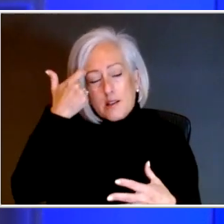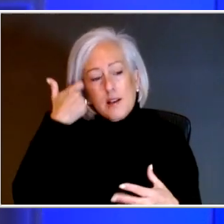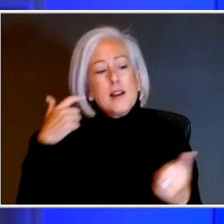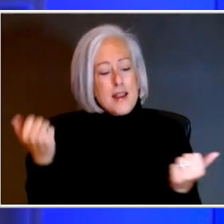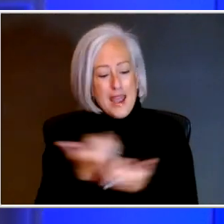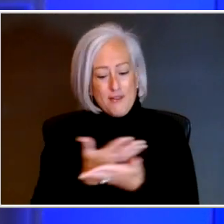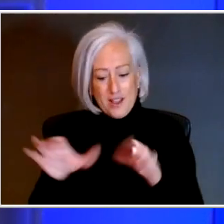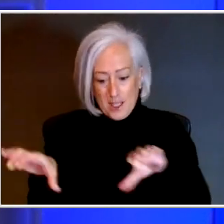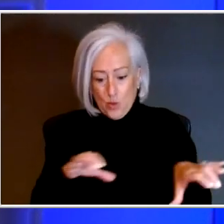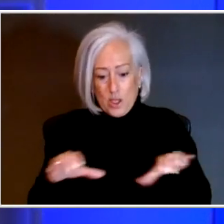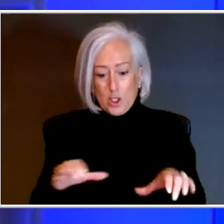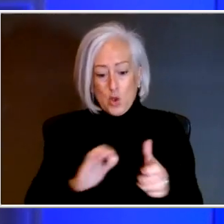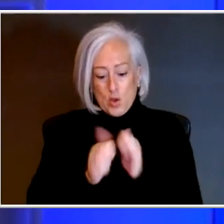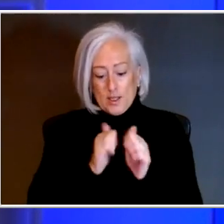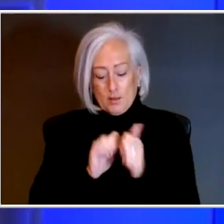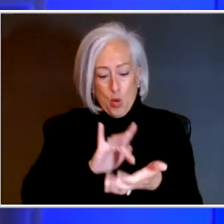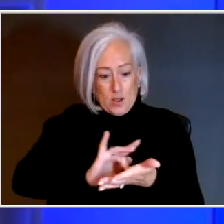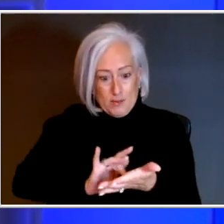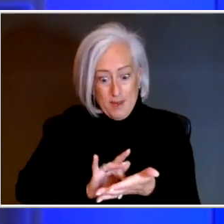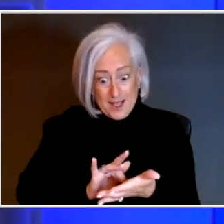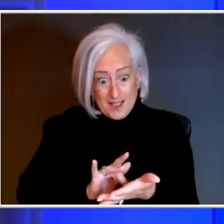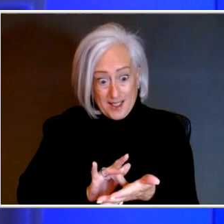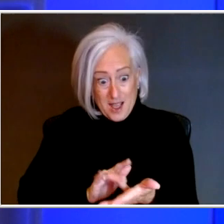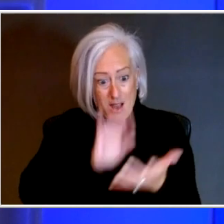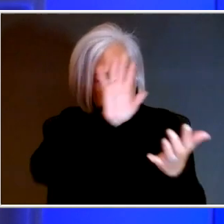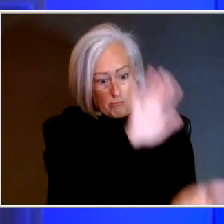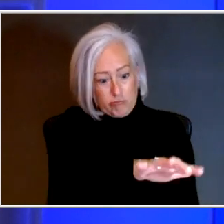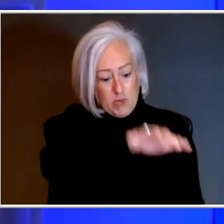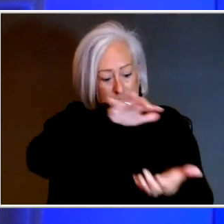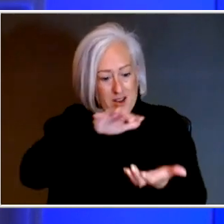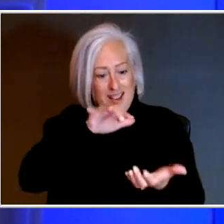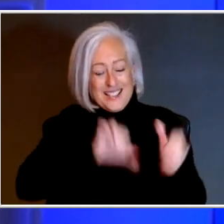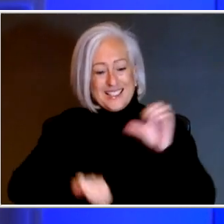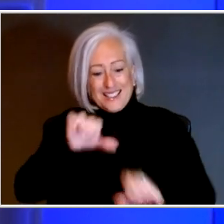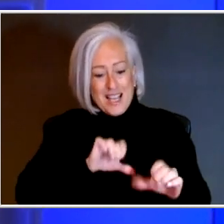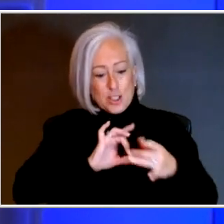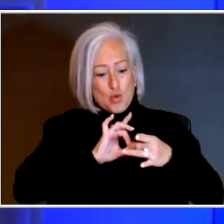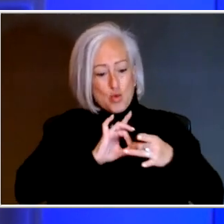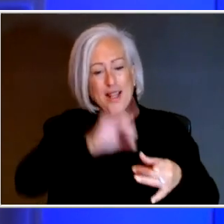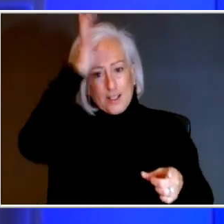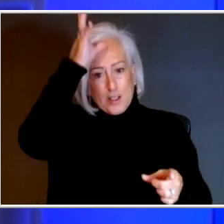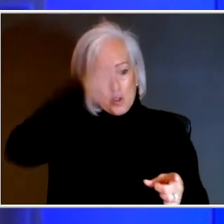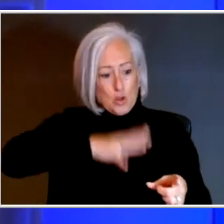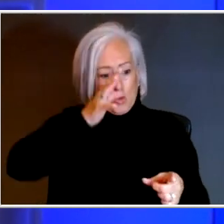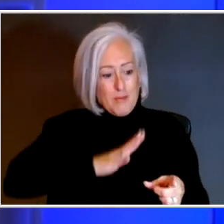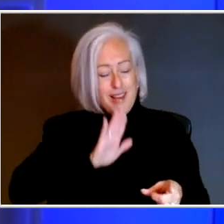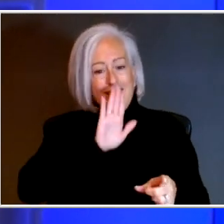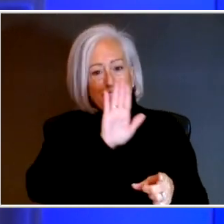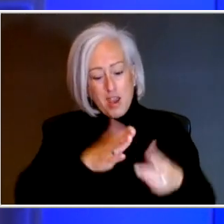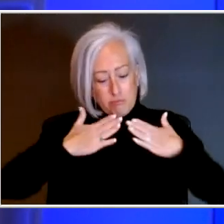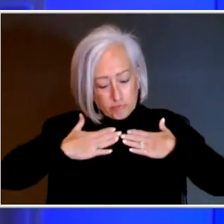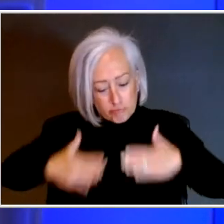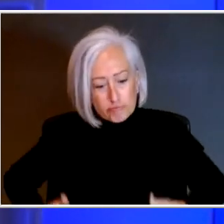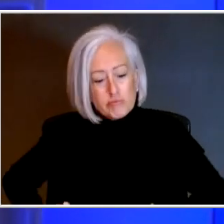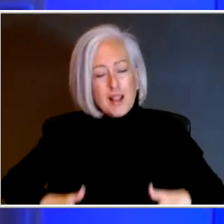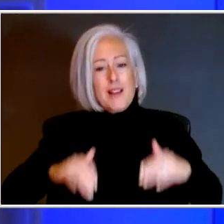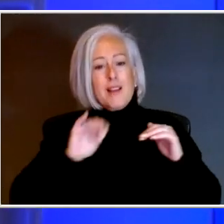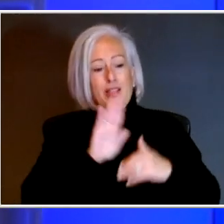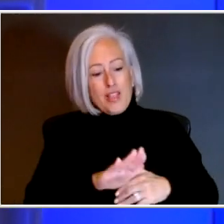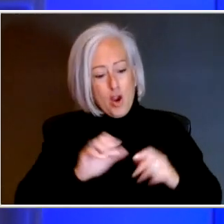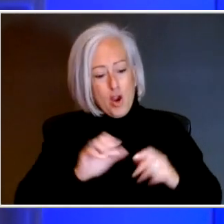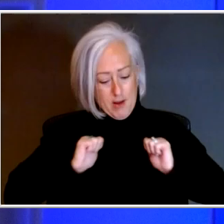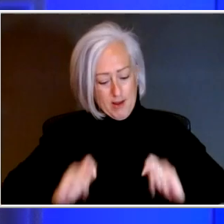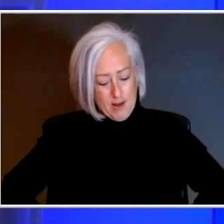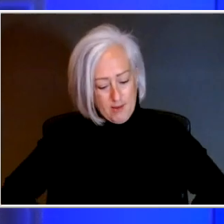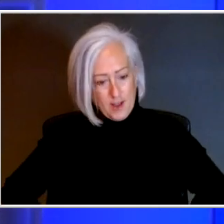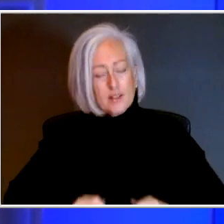all of this science based off of males, male anatomy, male physiology, and then trying to apply it to females,